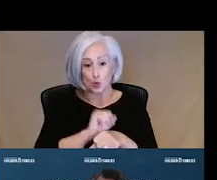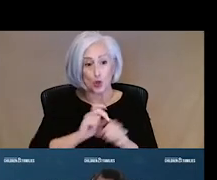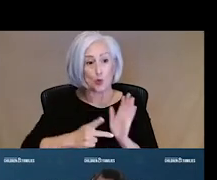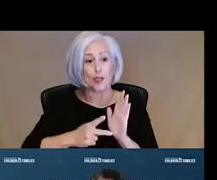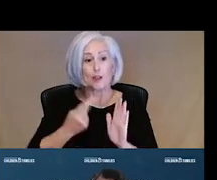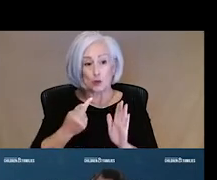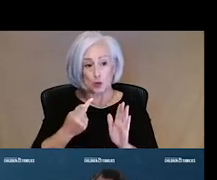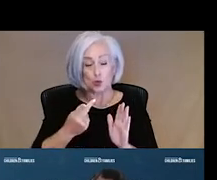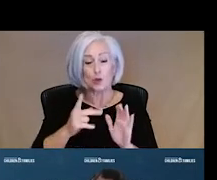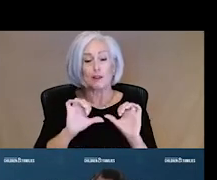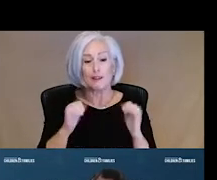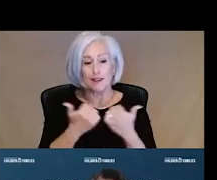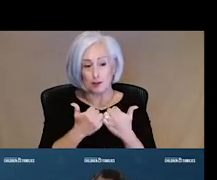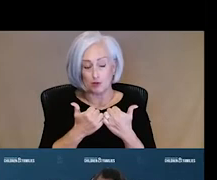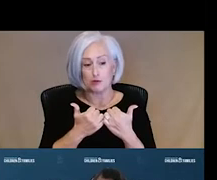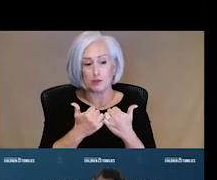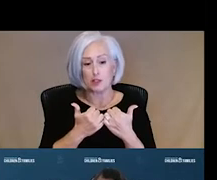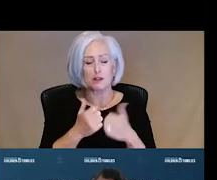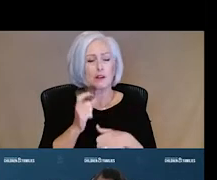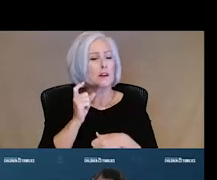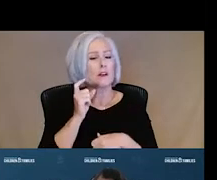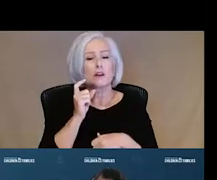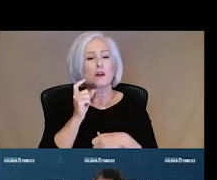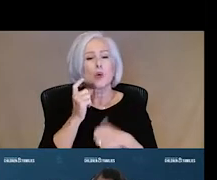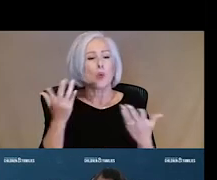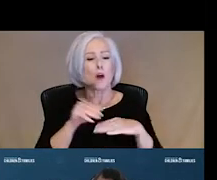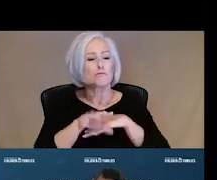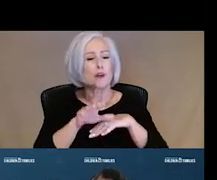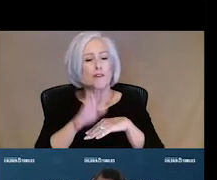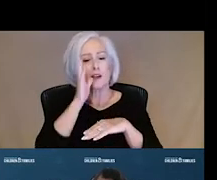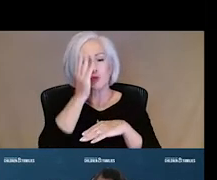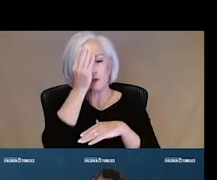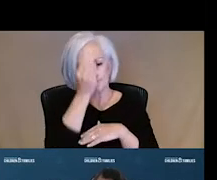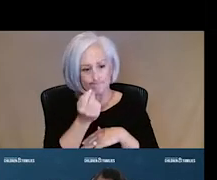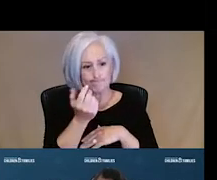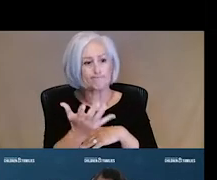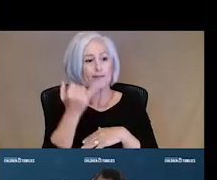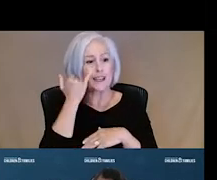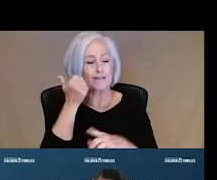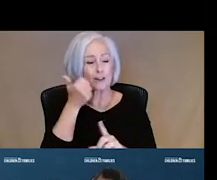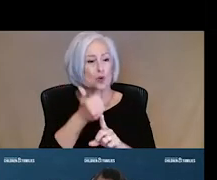what advice would you provide to your grantee to manage multiple funding streams if you are a state administrator?